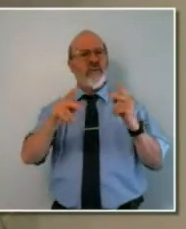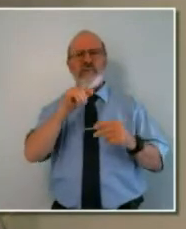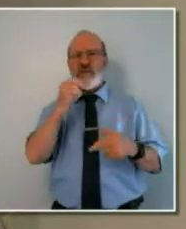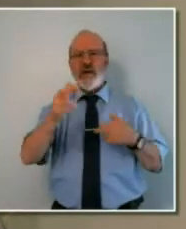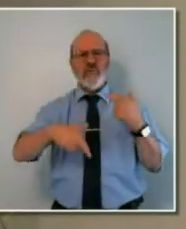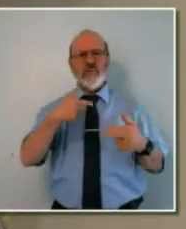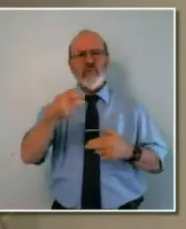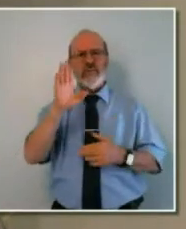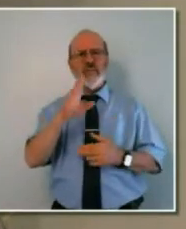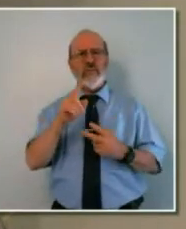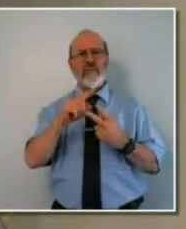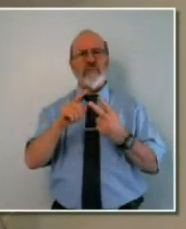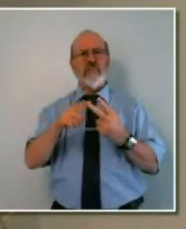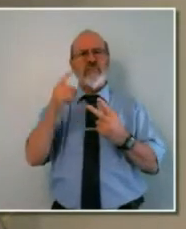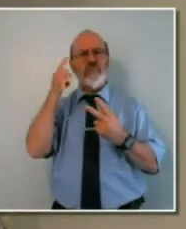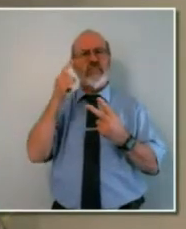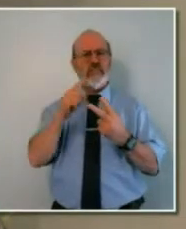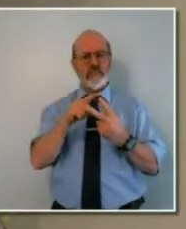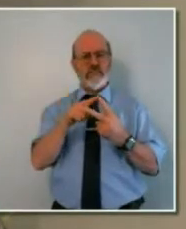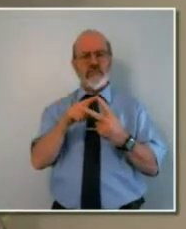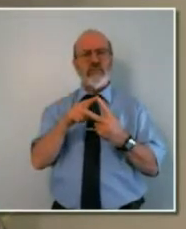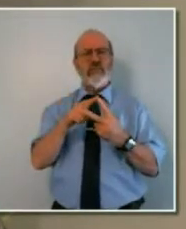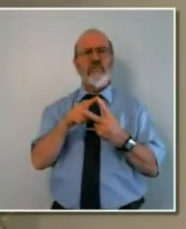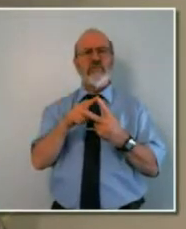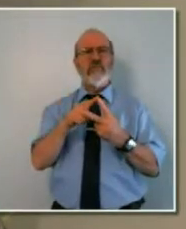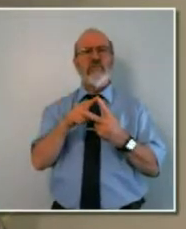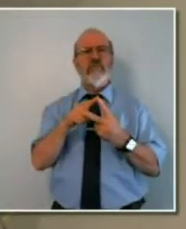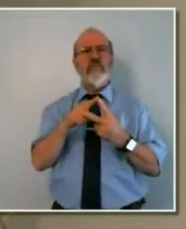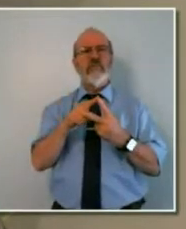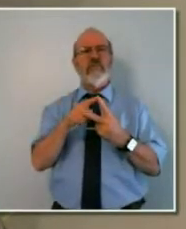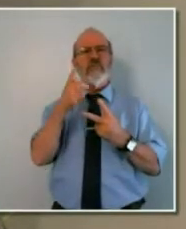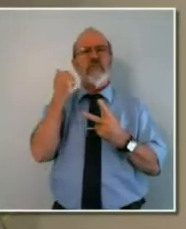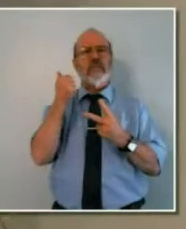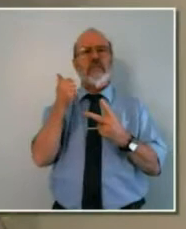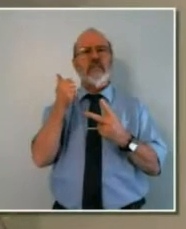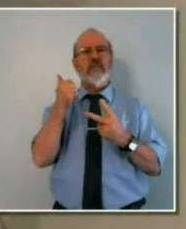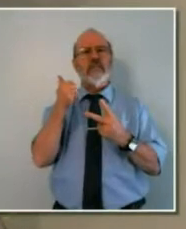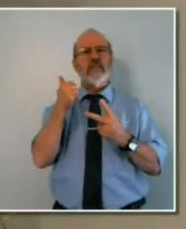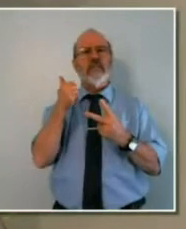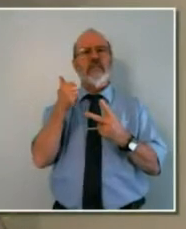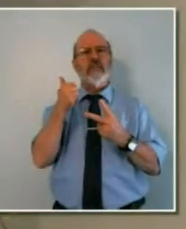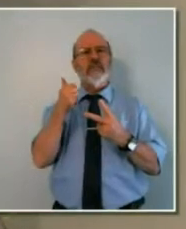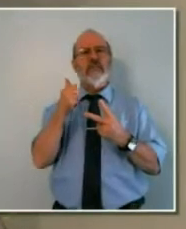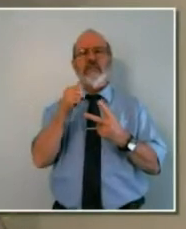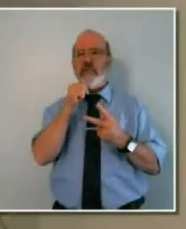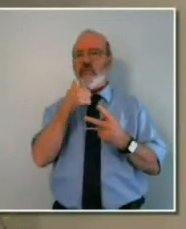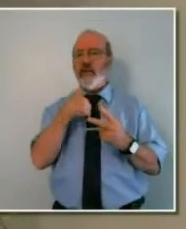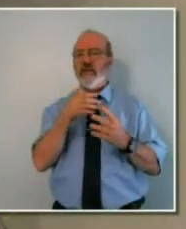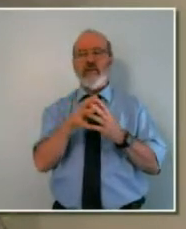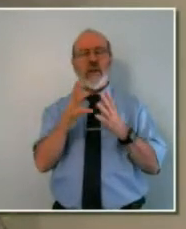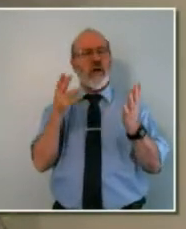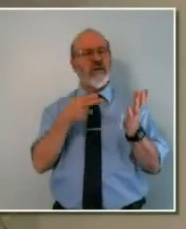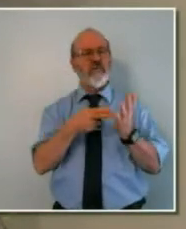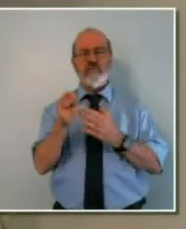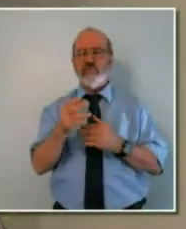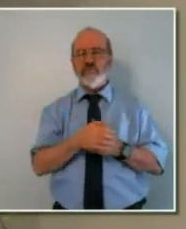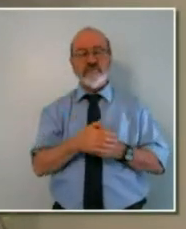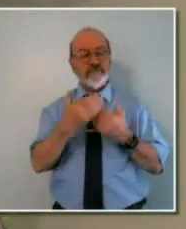you two reasons. Number one, because they have very little truth. They don't know